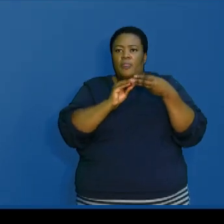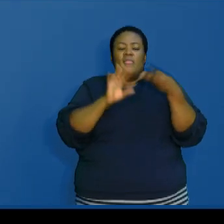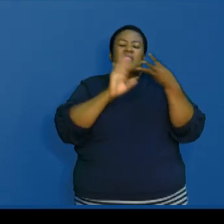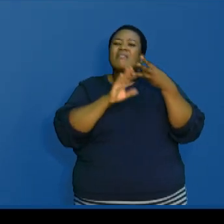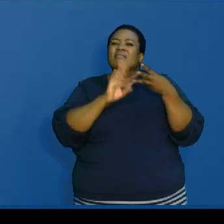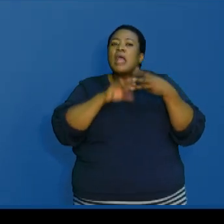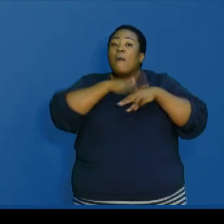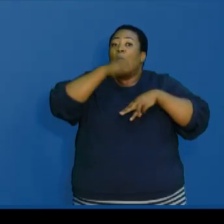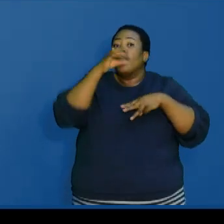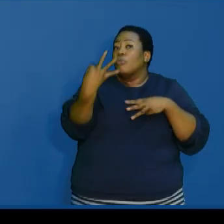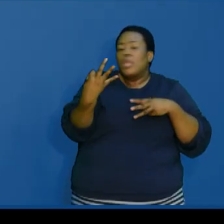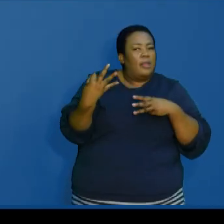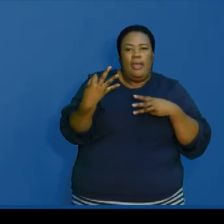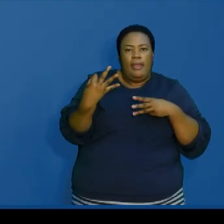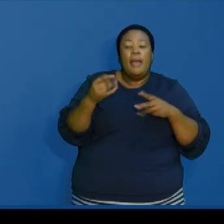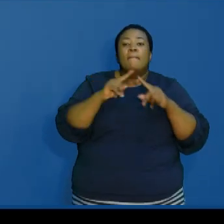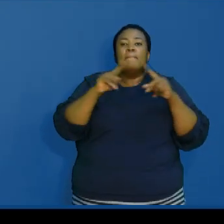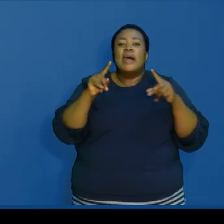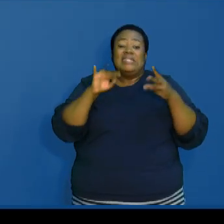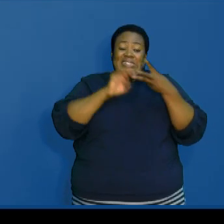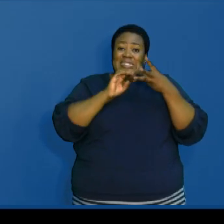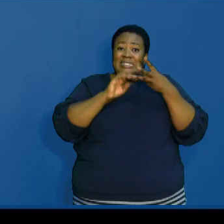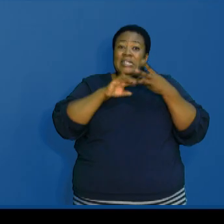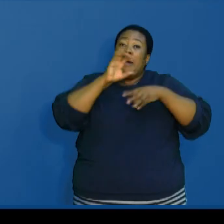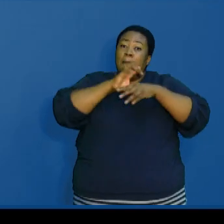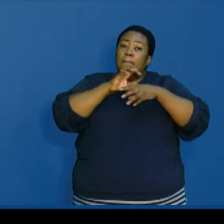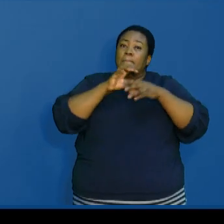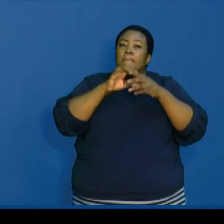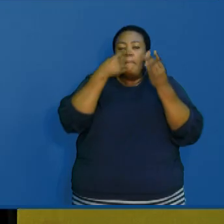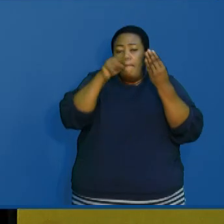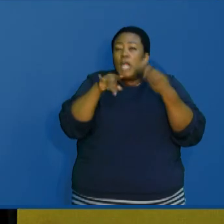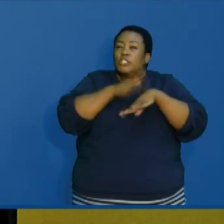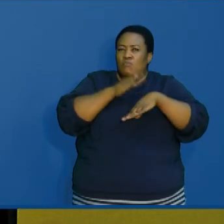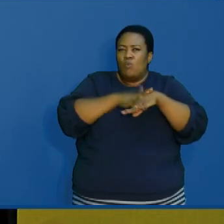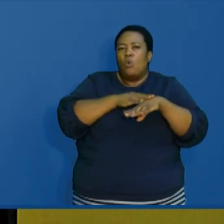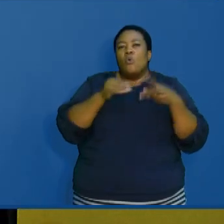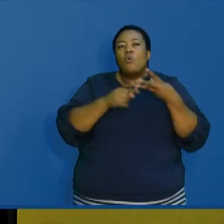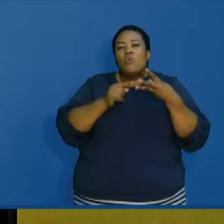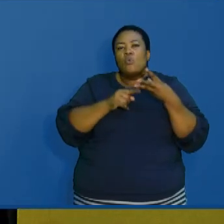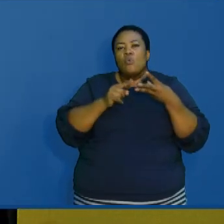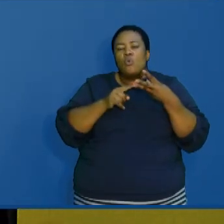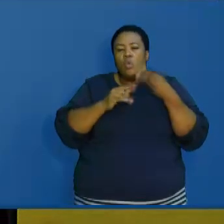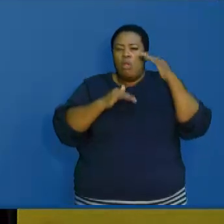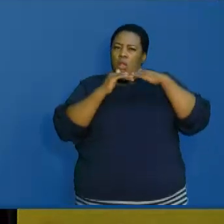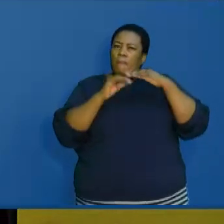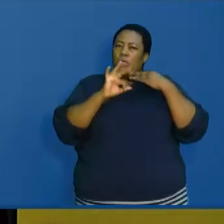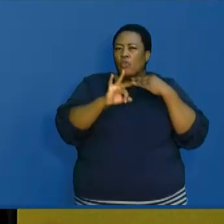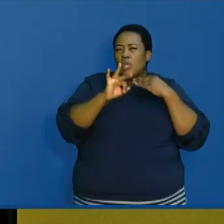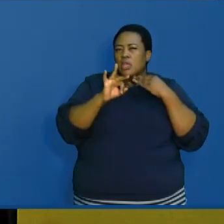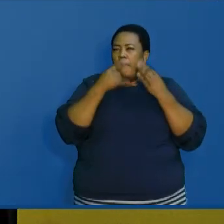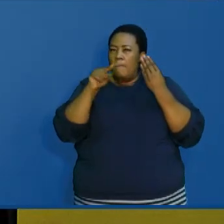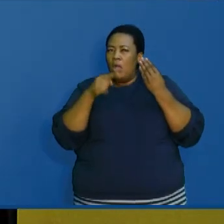3. However, they weigh most of the marks in the paper. They go up to 3 marks, which means that they